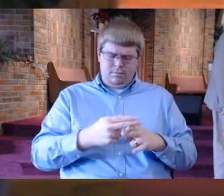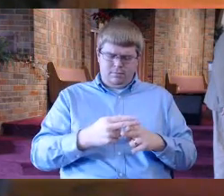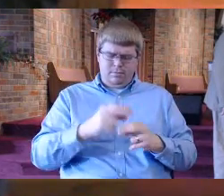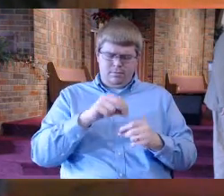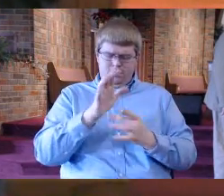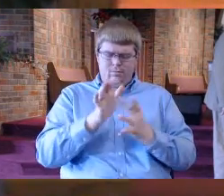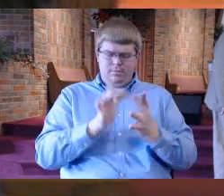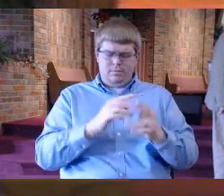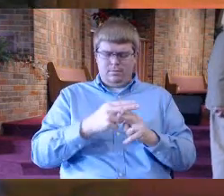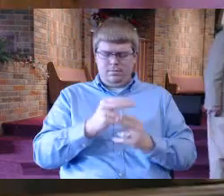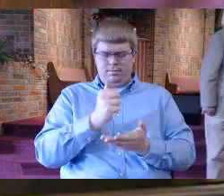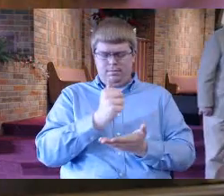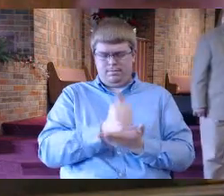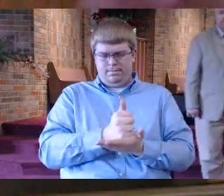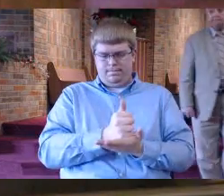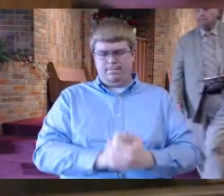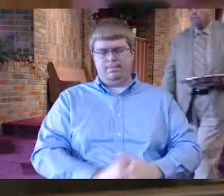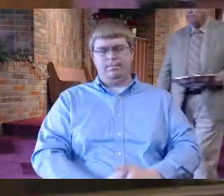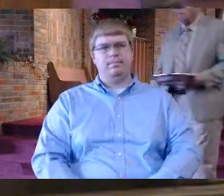pray. Amen.